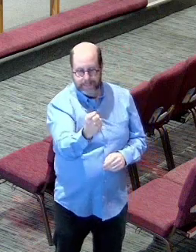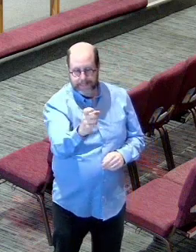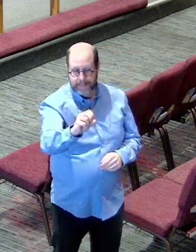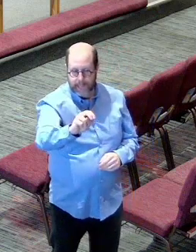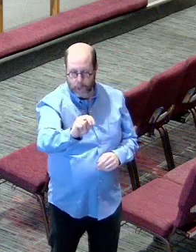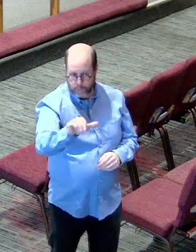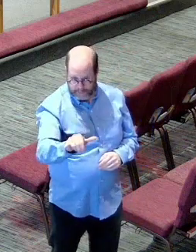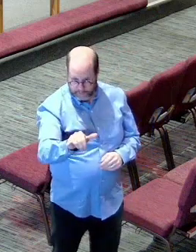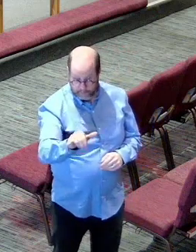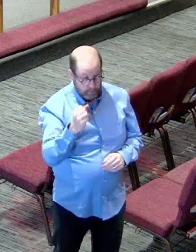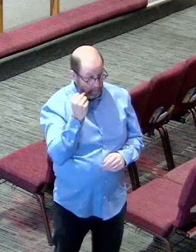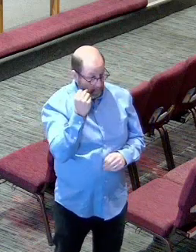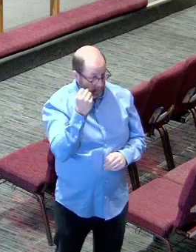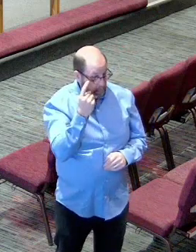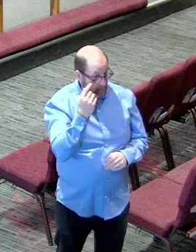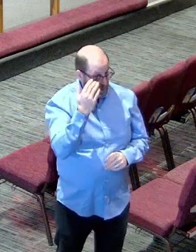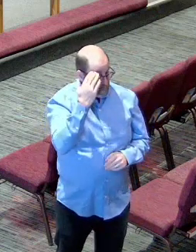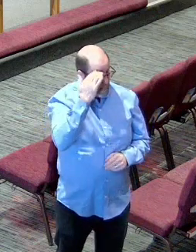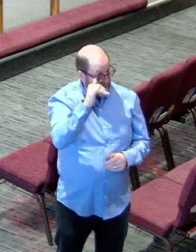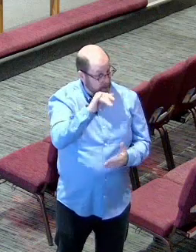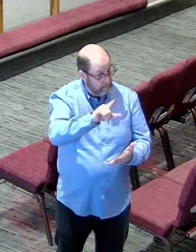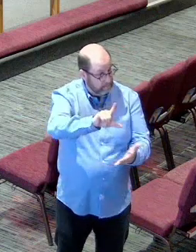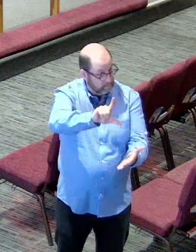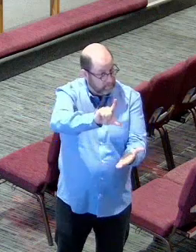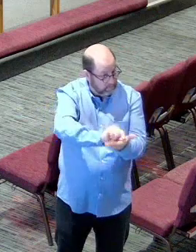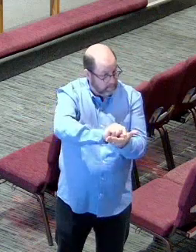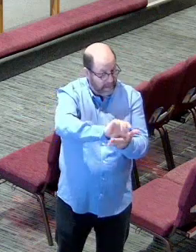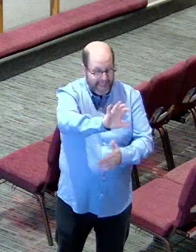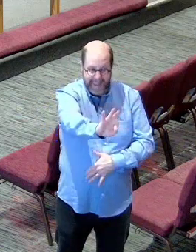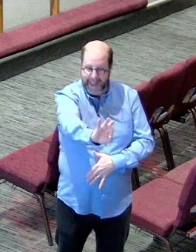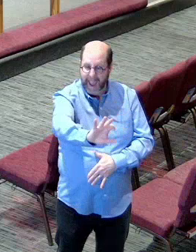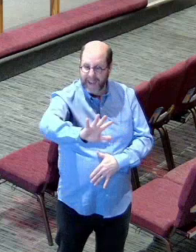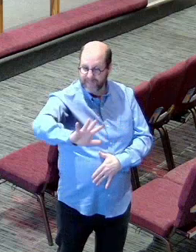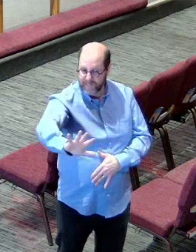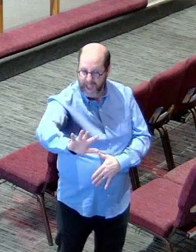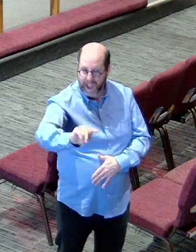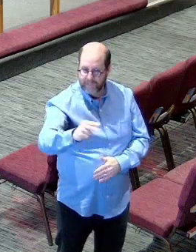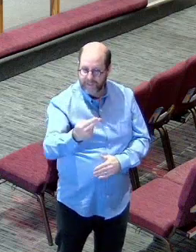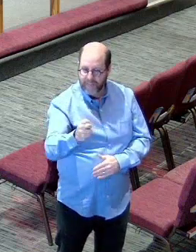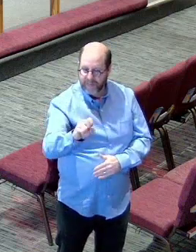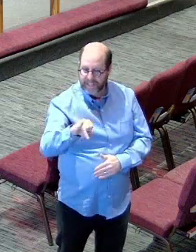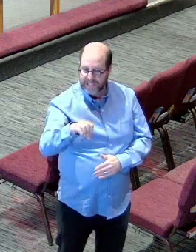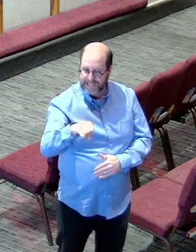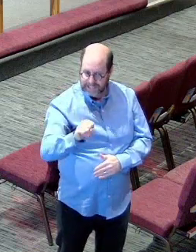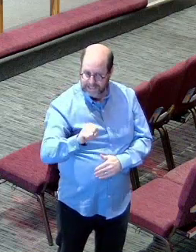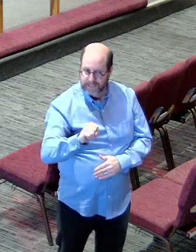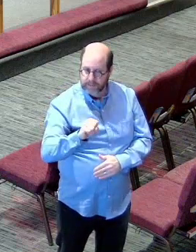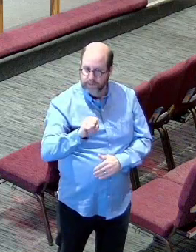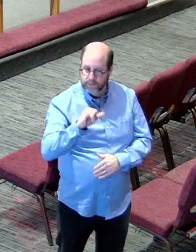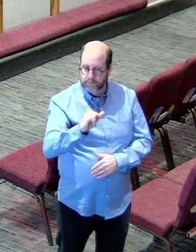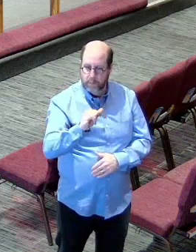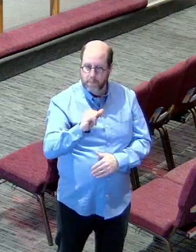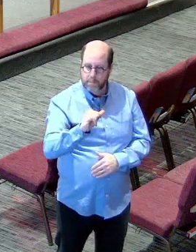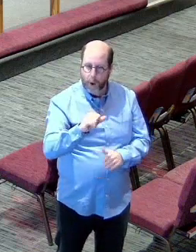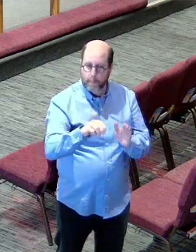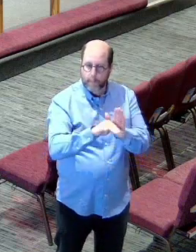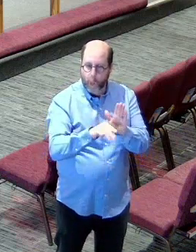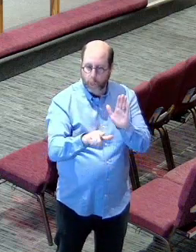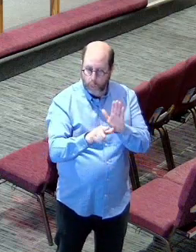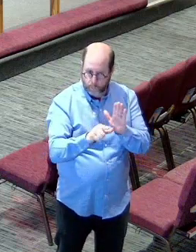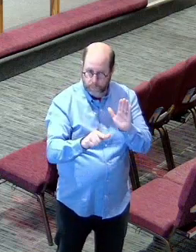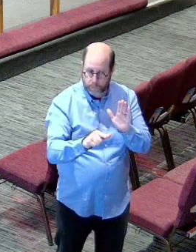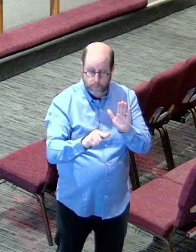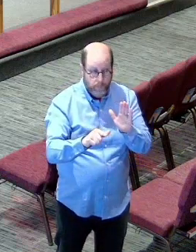We're talking, of course, about the publication of the 95 Theses by Martin Luther. Little did